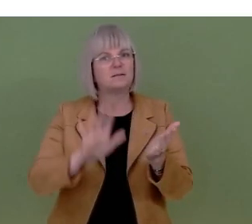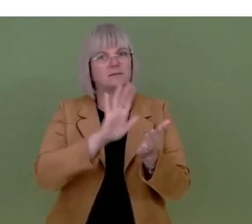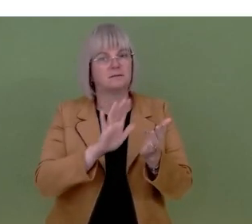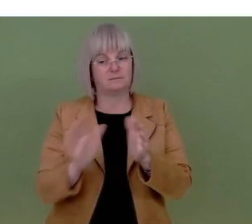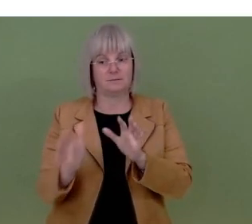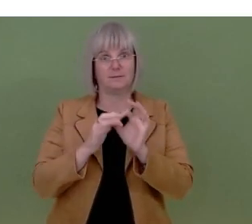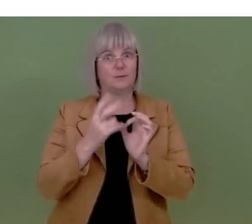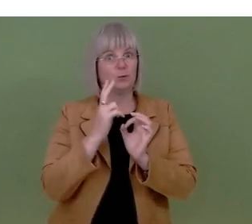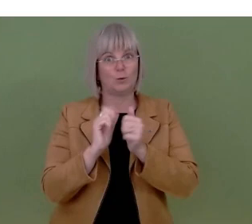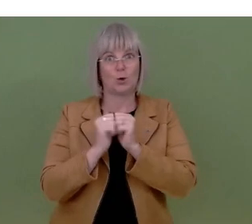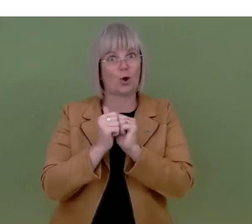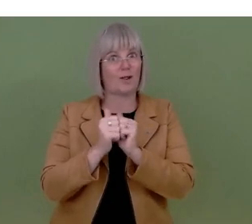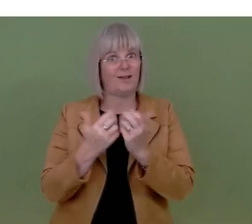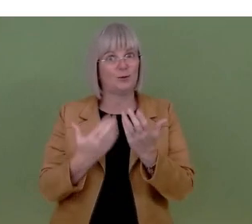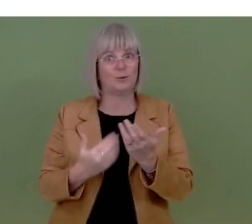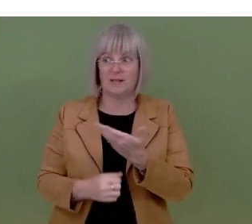introduce yourselves?